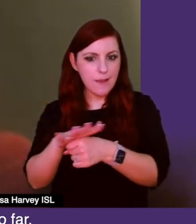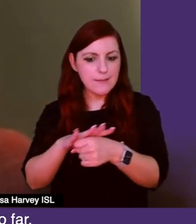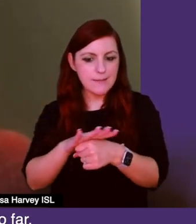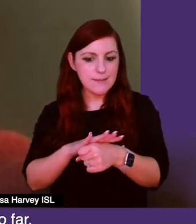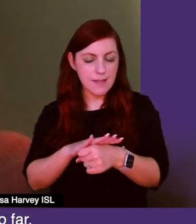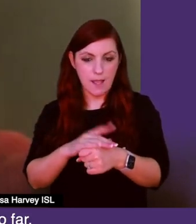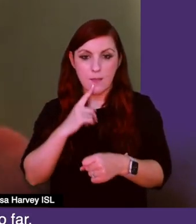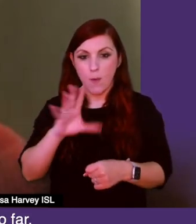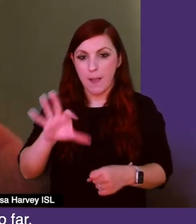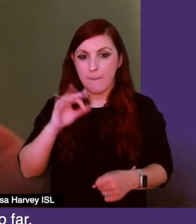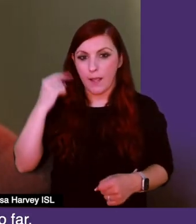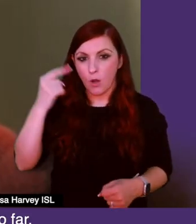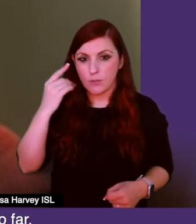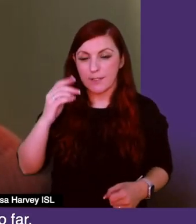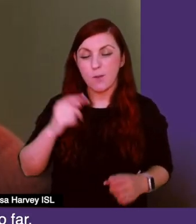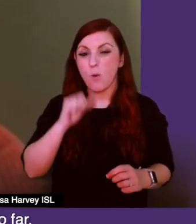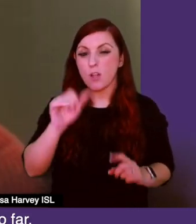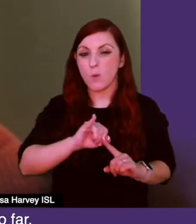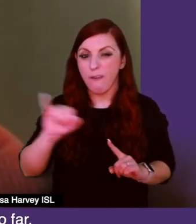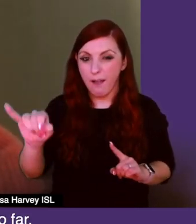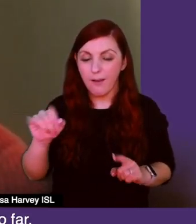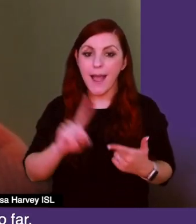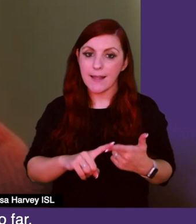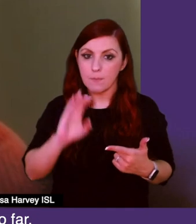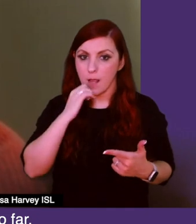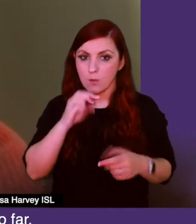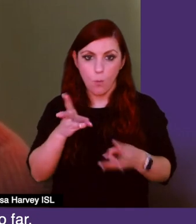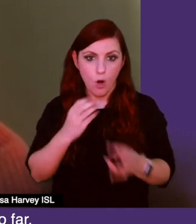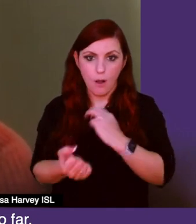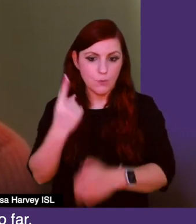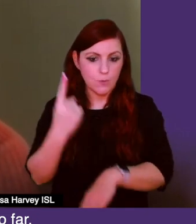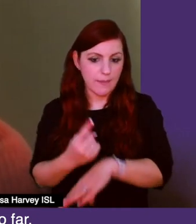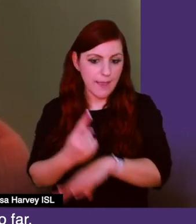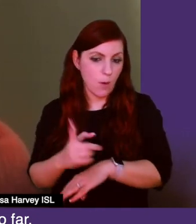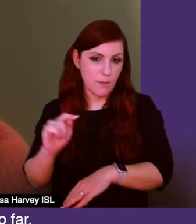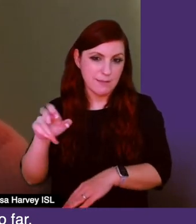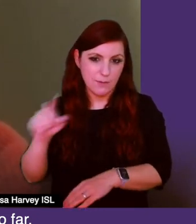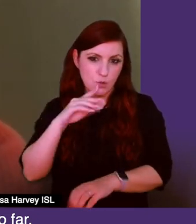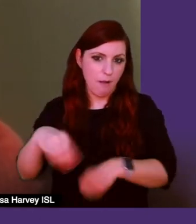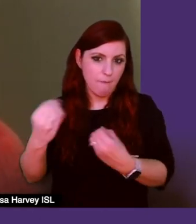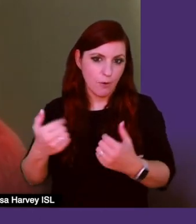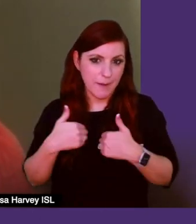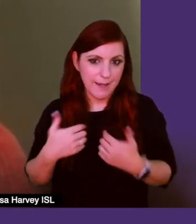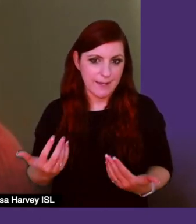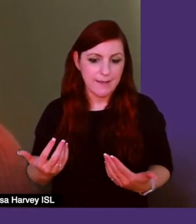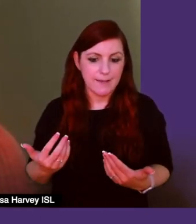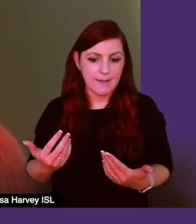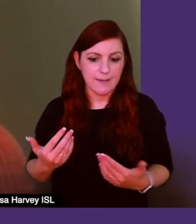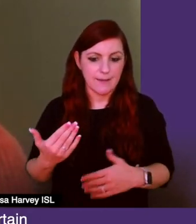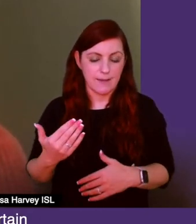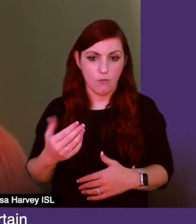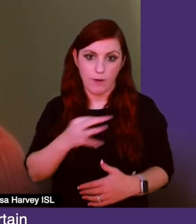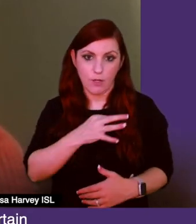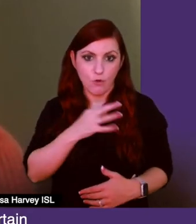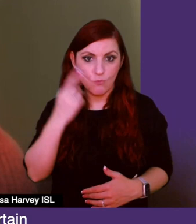And I chose London because A, I didn't want to move too far. B, the work opportunity was there with Tate, which offered me, you know,